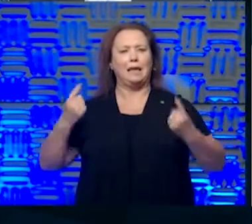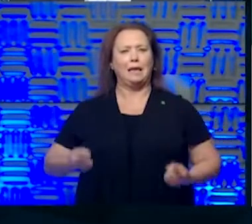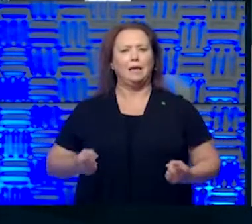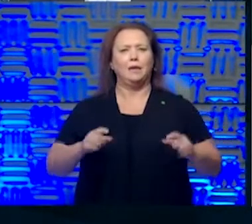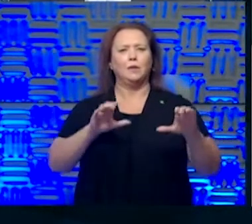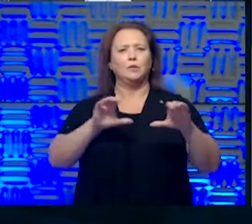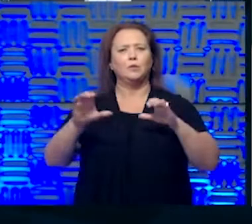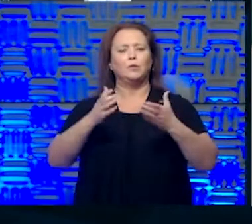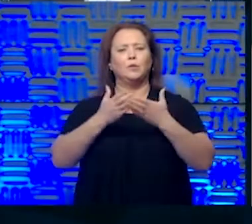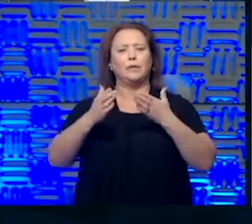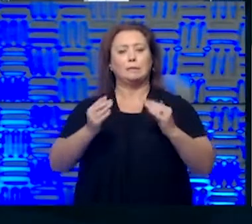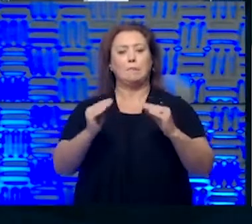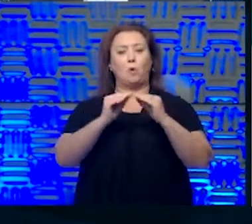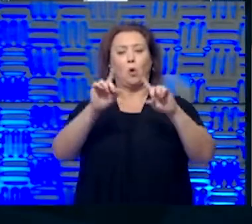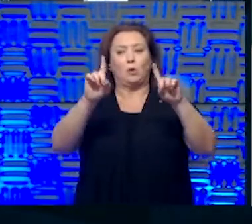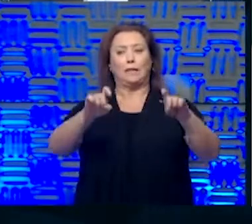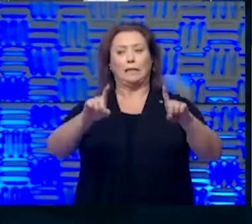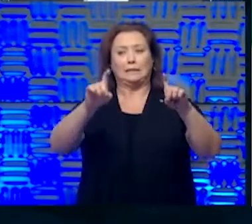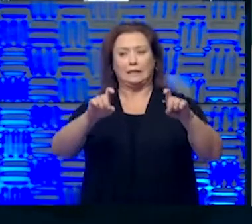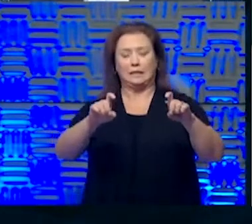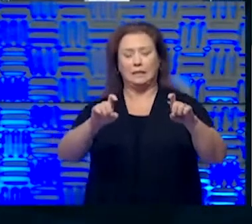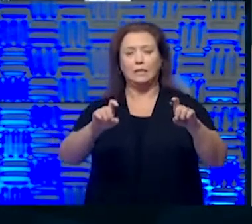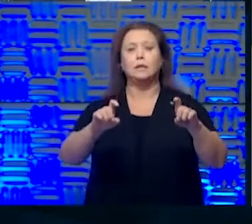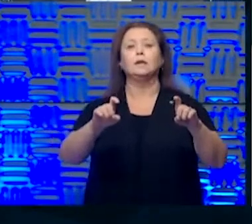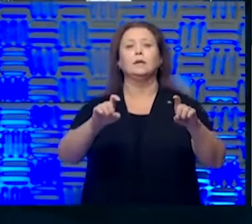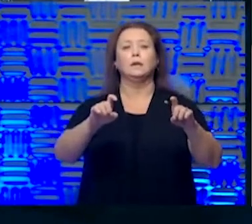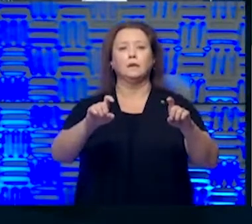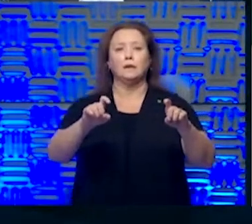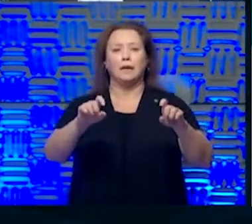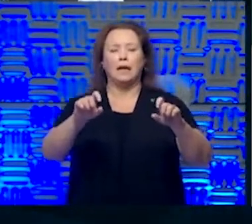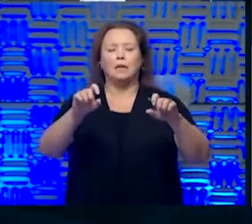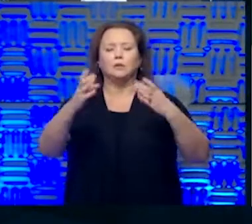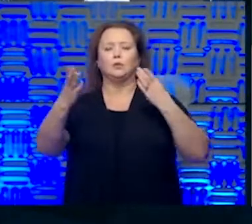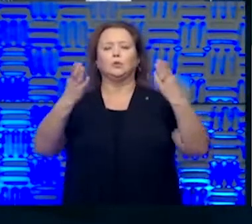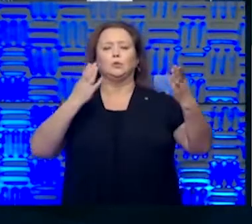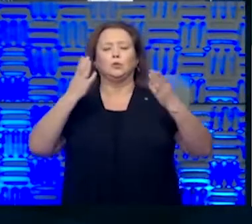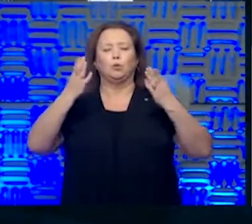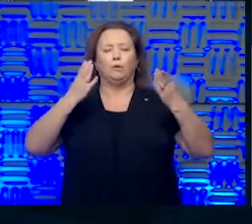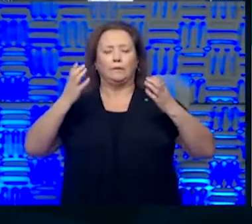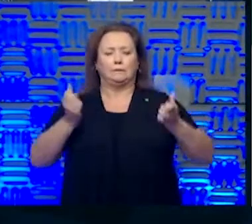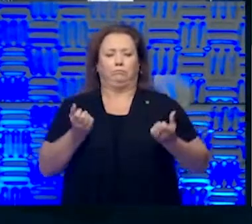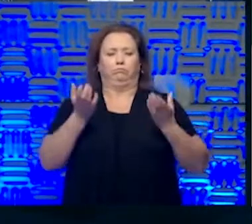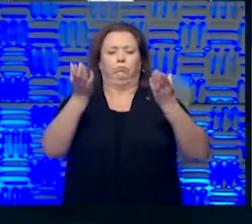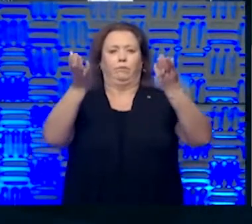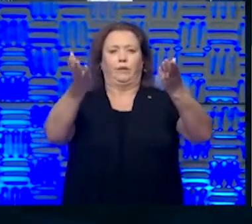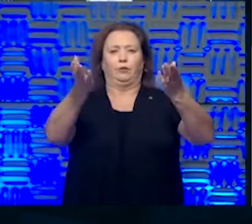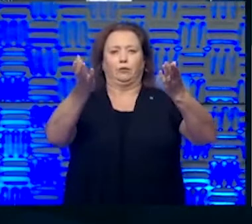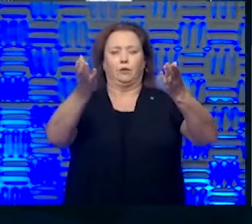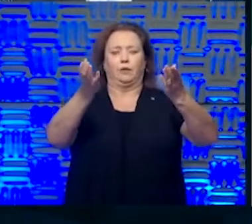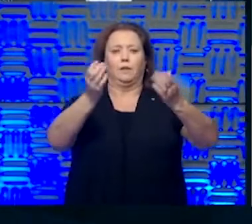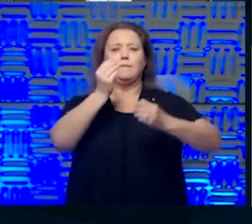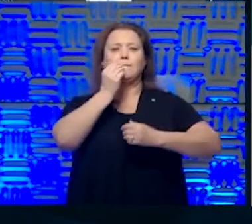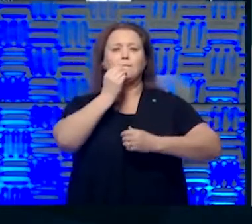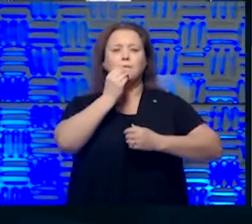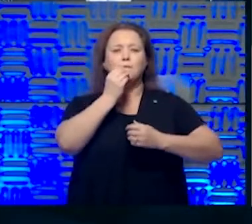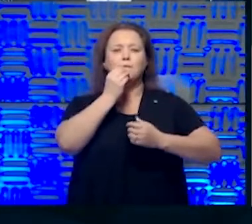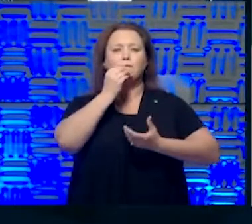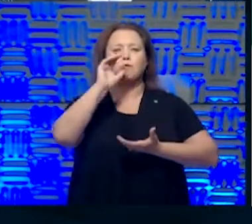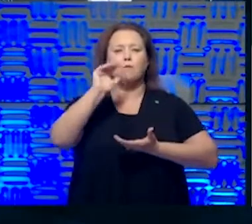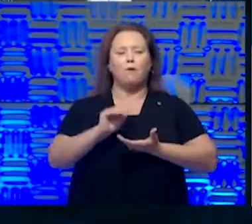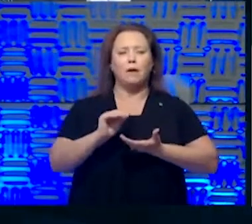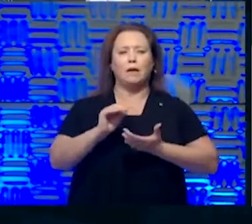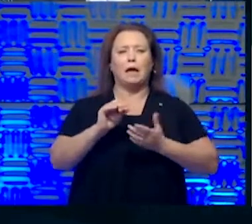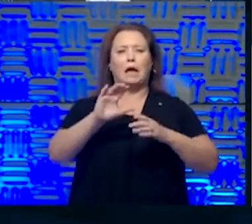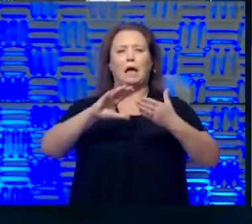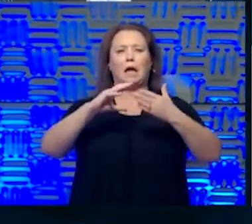things like more testing, to do as much service provision as we could for things like food insecurity out in the